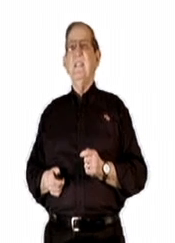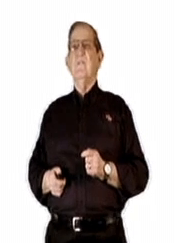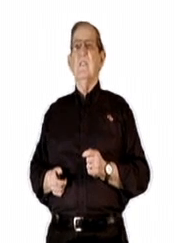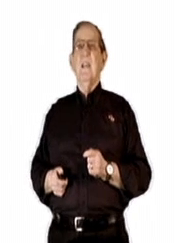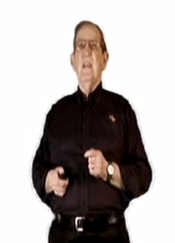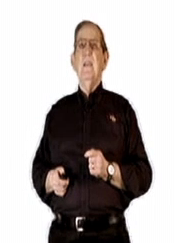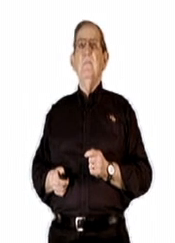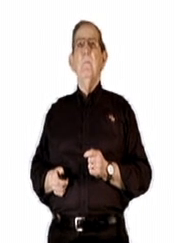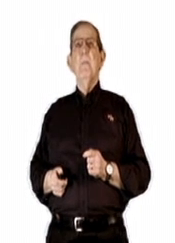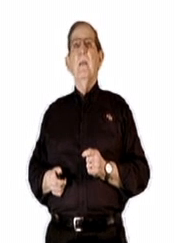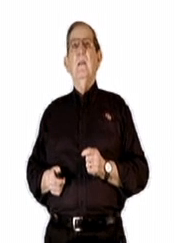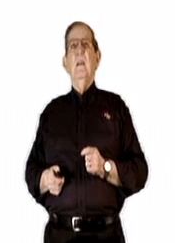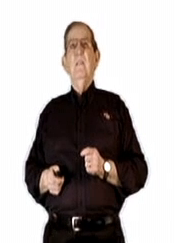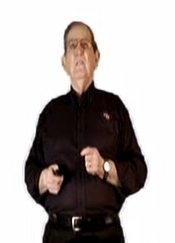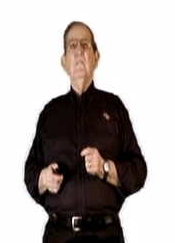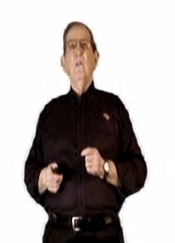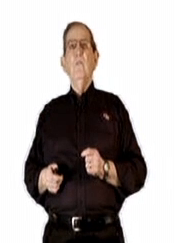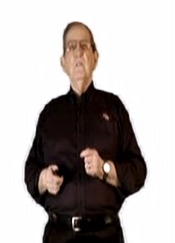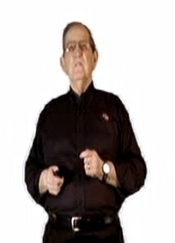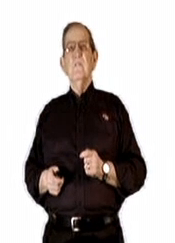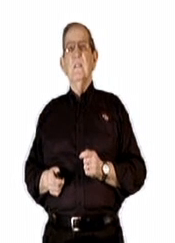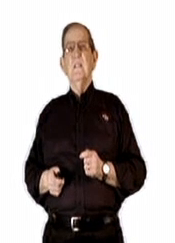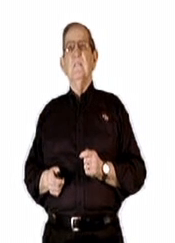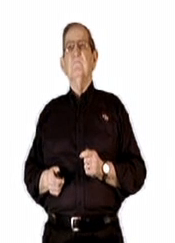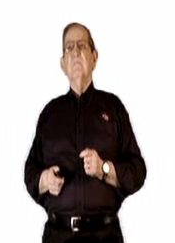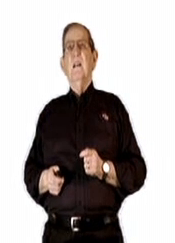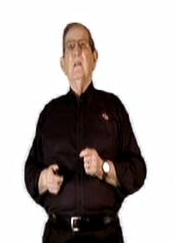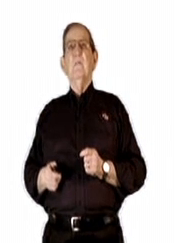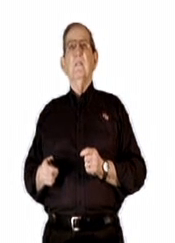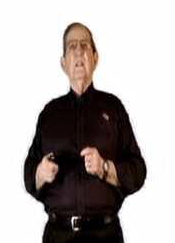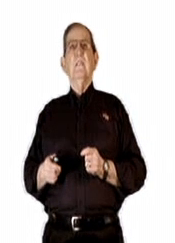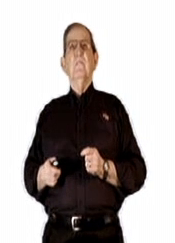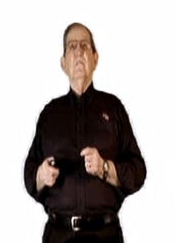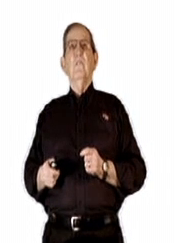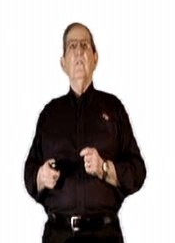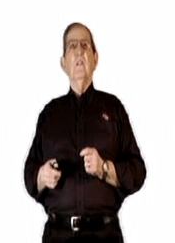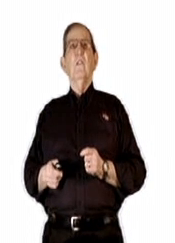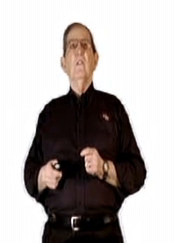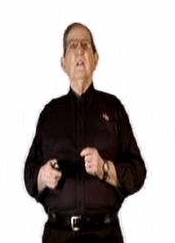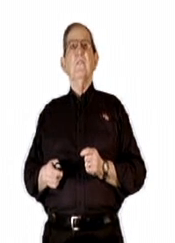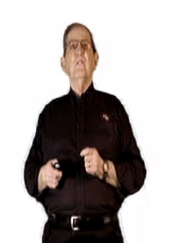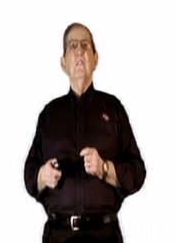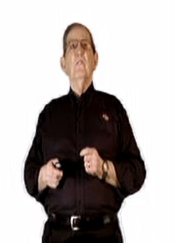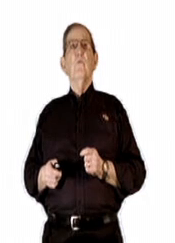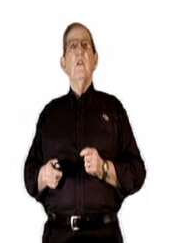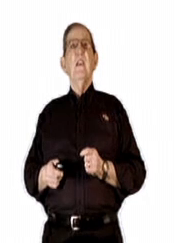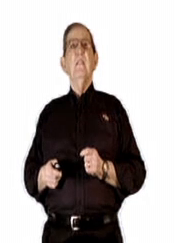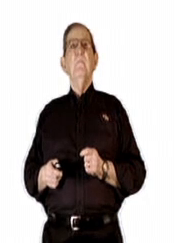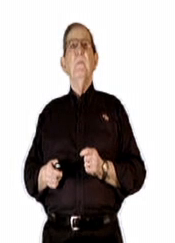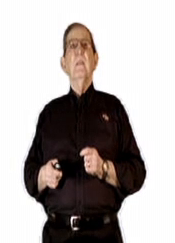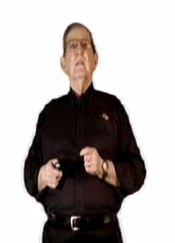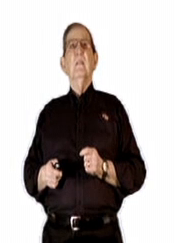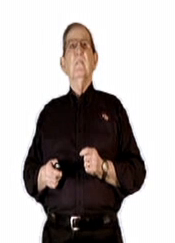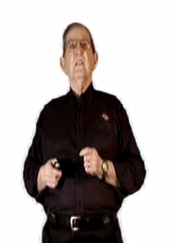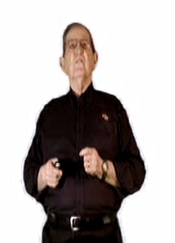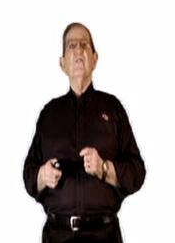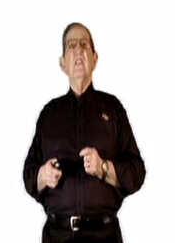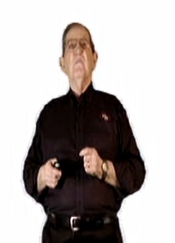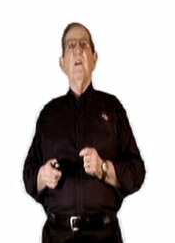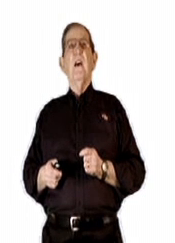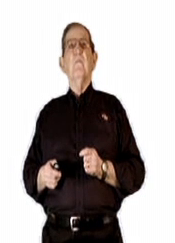314.72e is in ed. And then notice, I would like to thirdly call out, see the red,